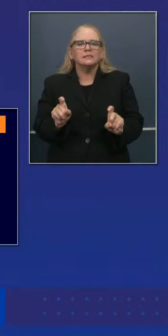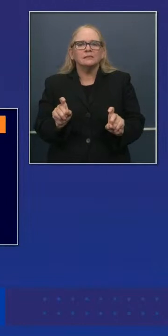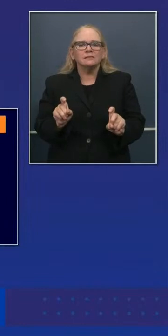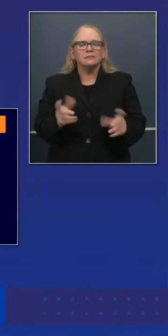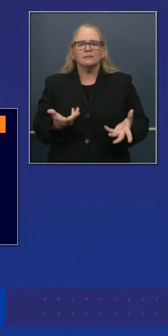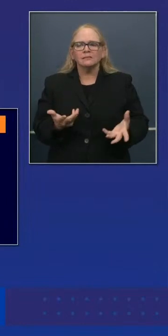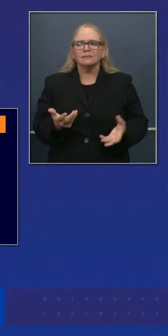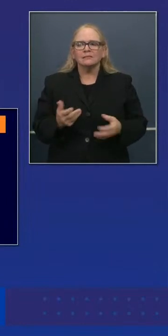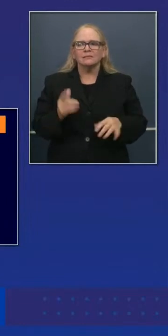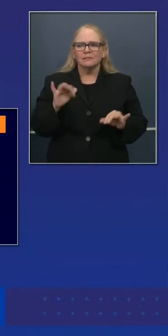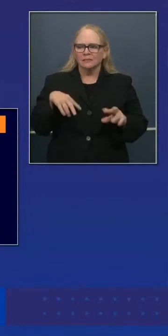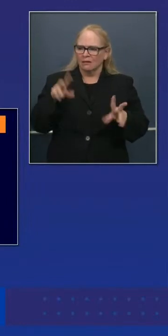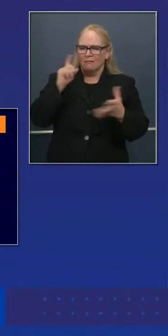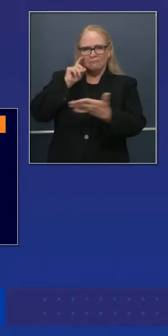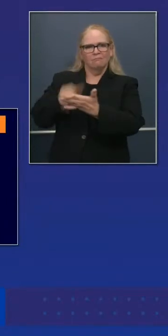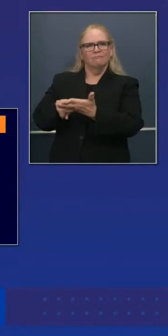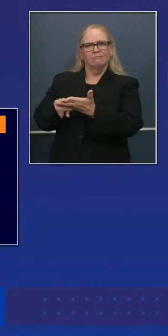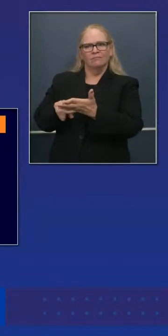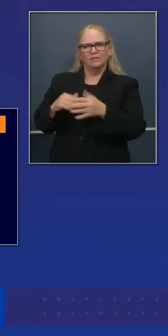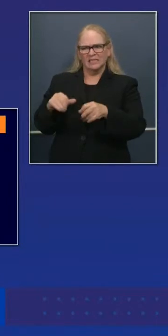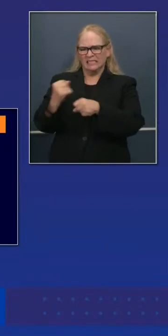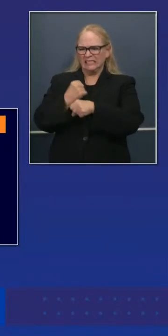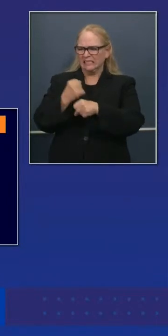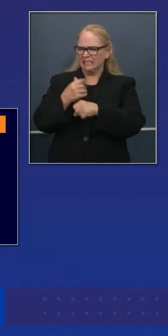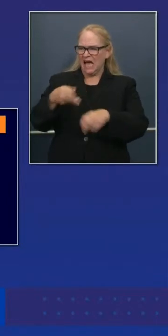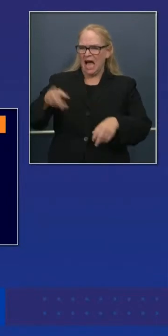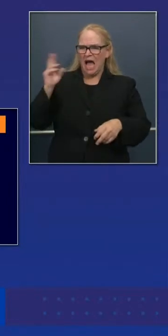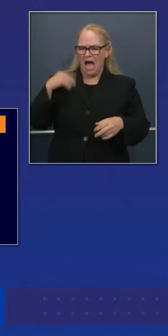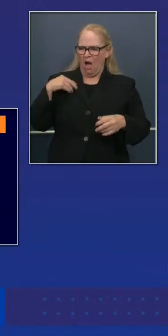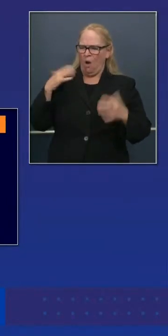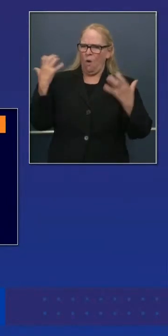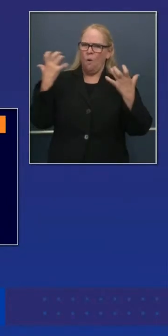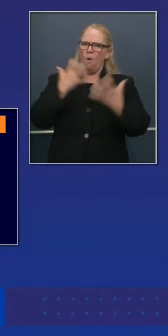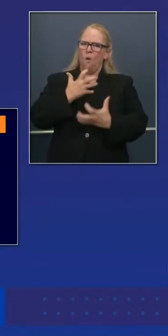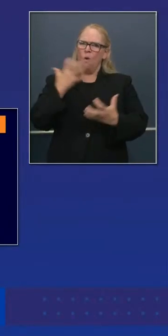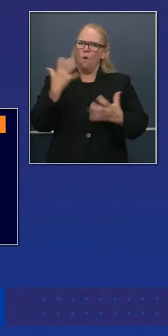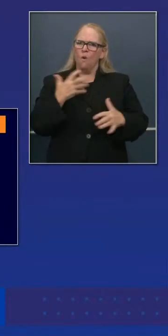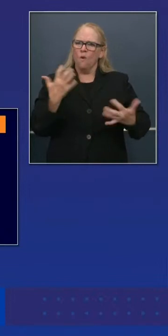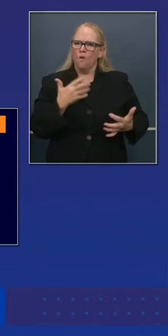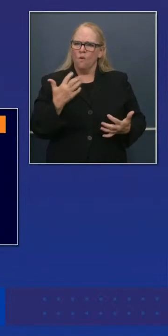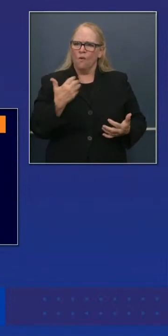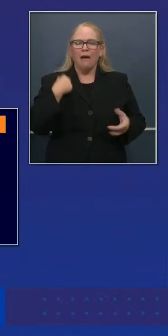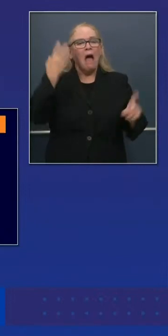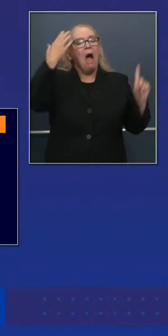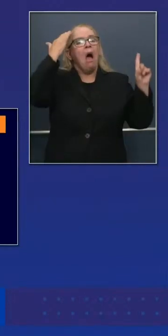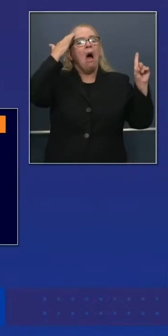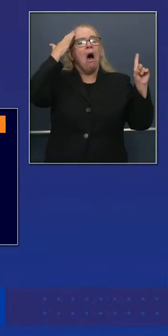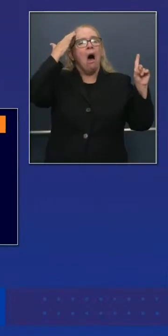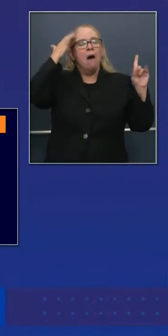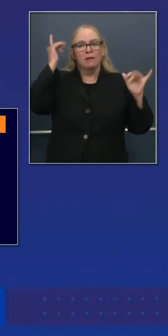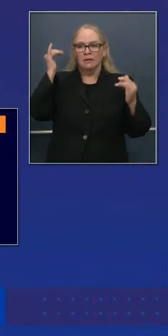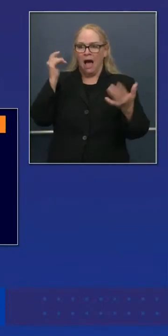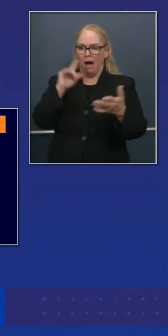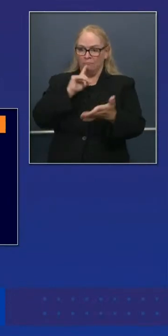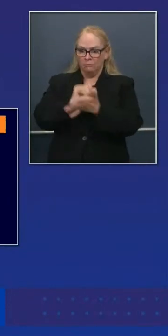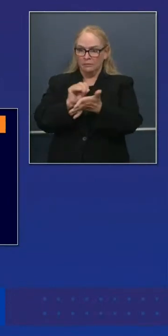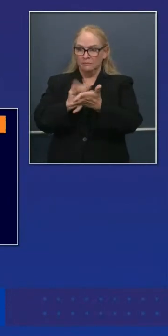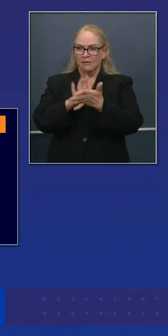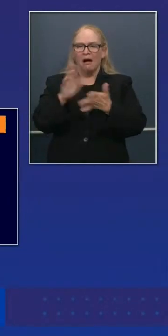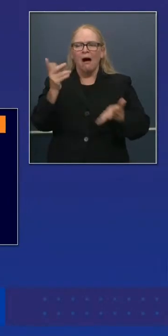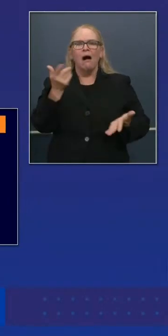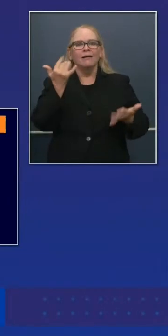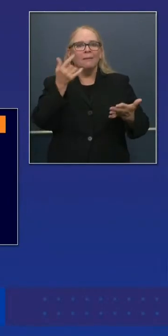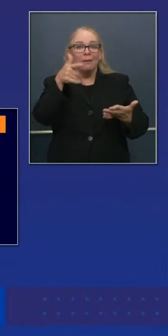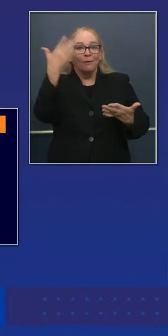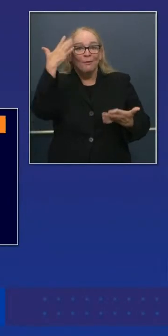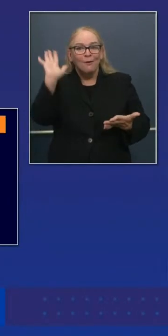jaw-dropping, pointed stat that for many of you, it's not surprising. For others of you, if it is, it's important to consider